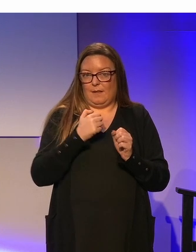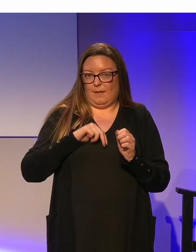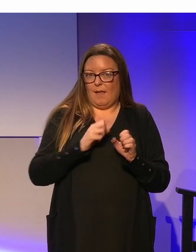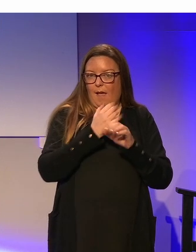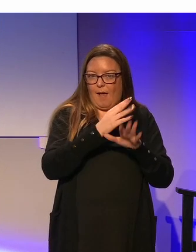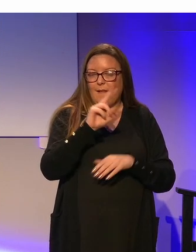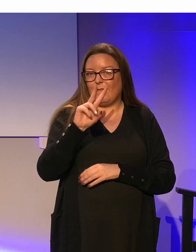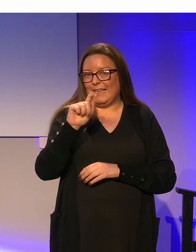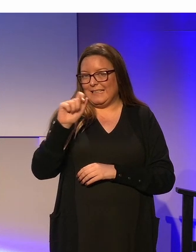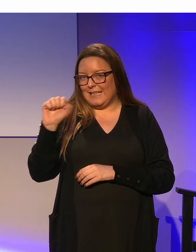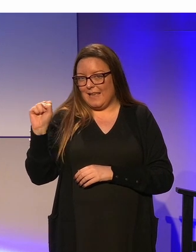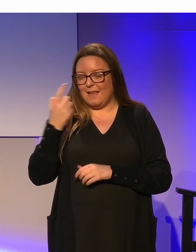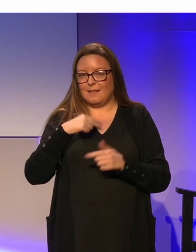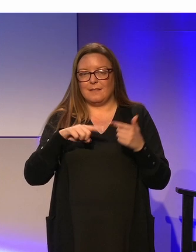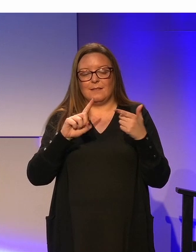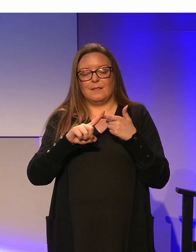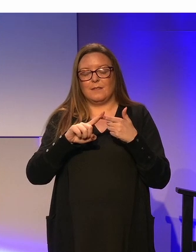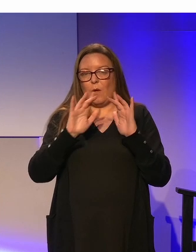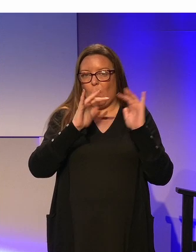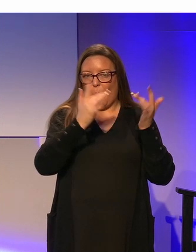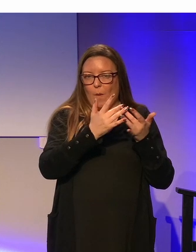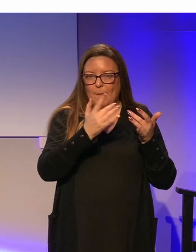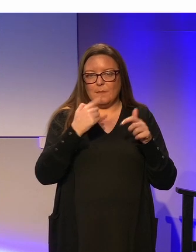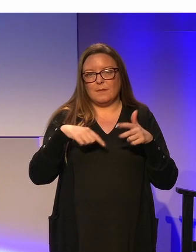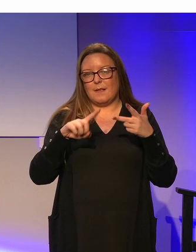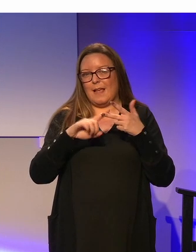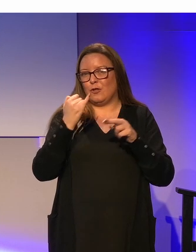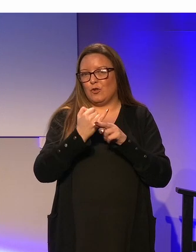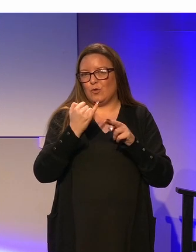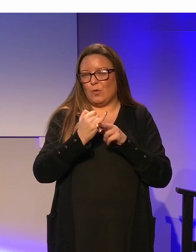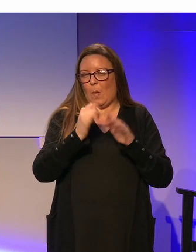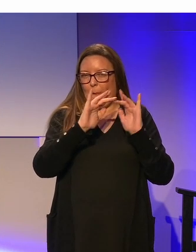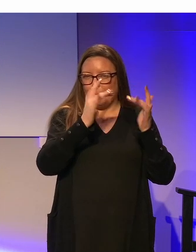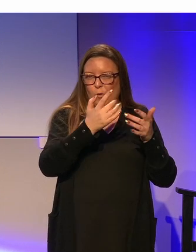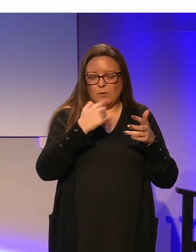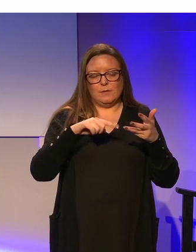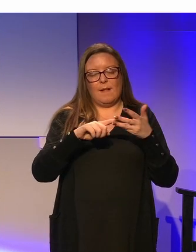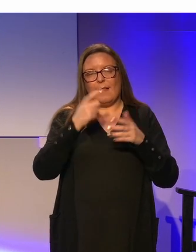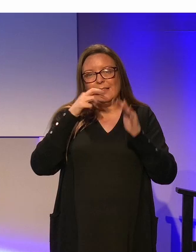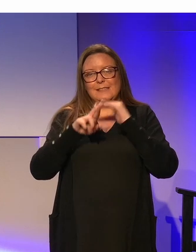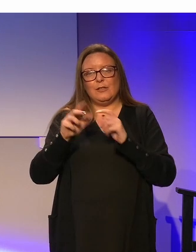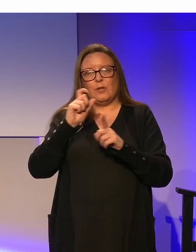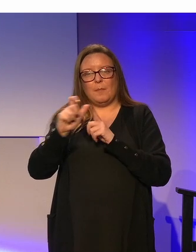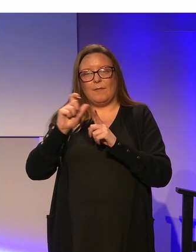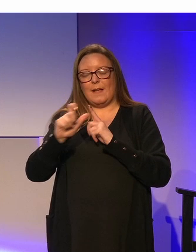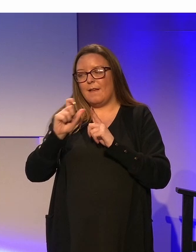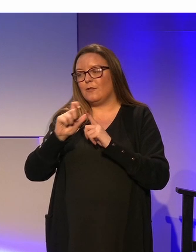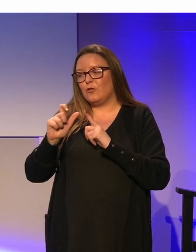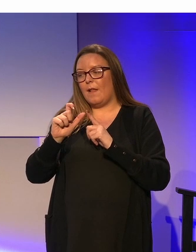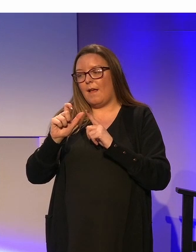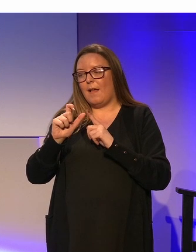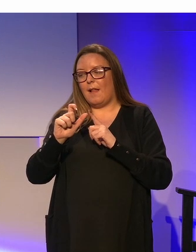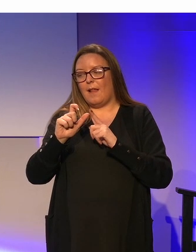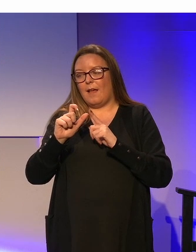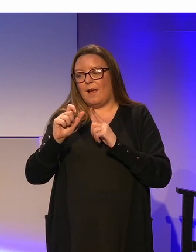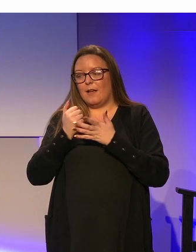the VTS, the advisory service, the website, the school portal, teacher professional development services and additional